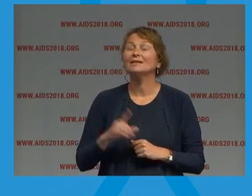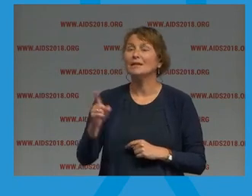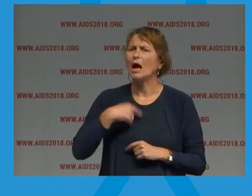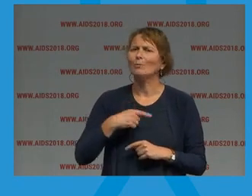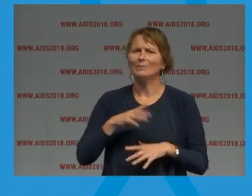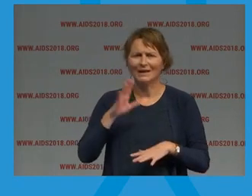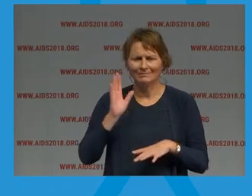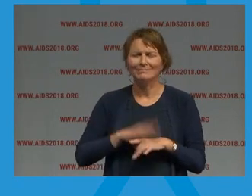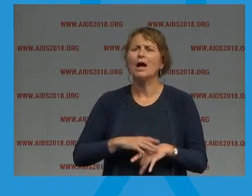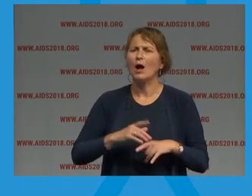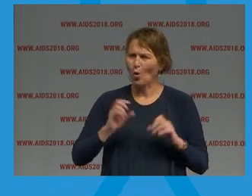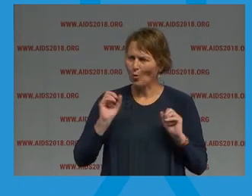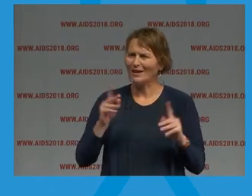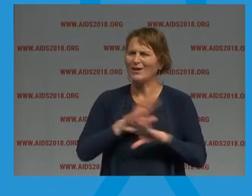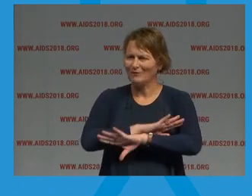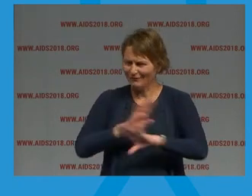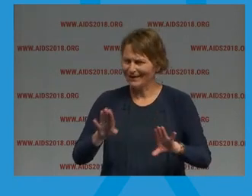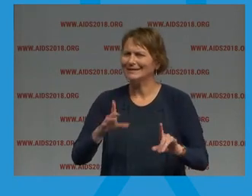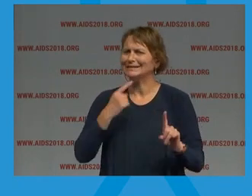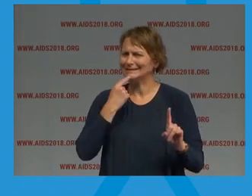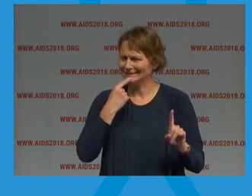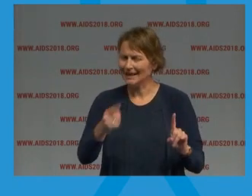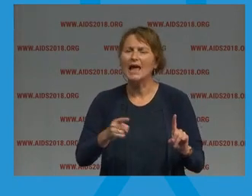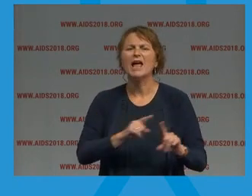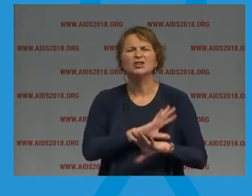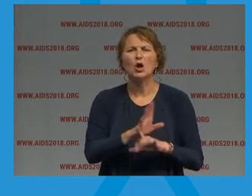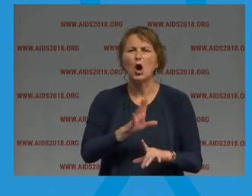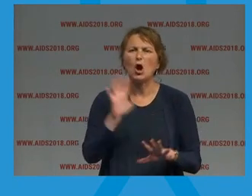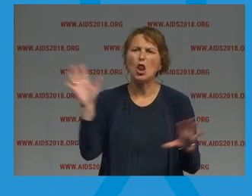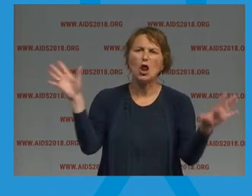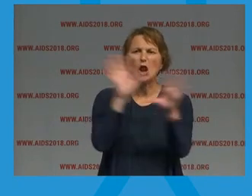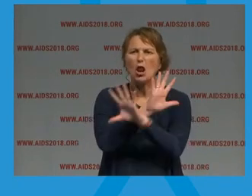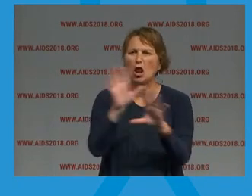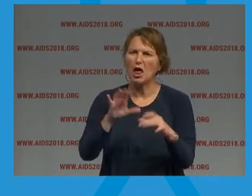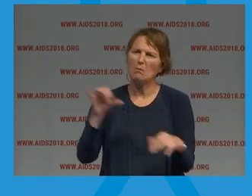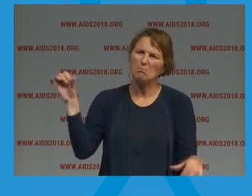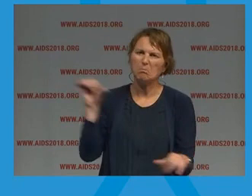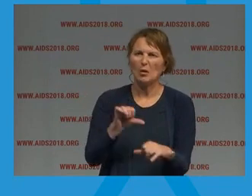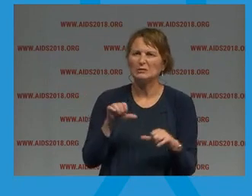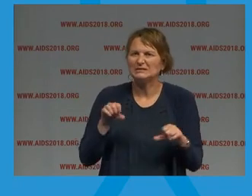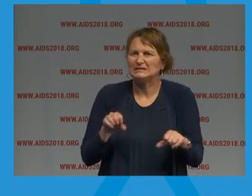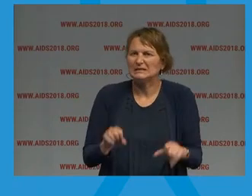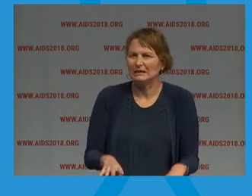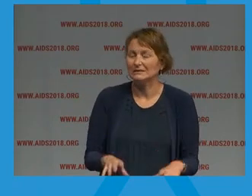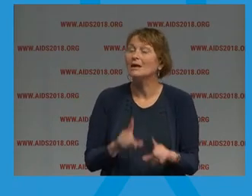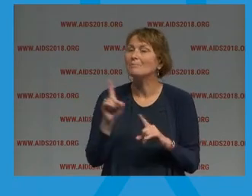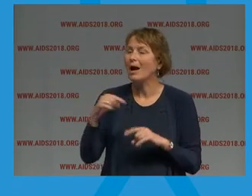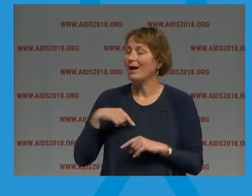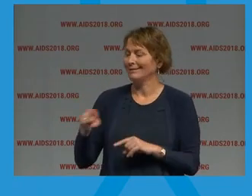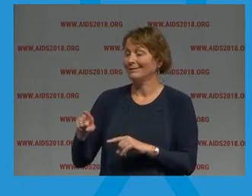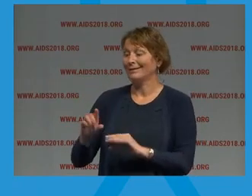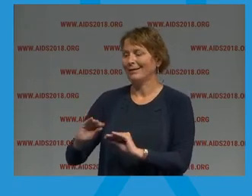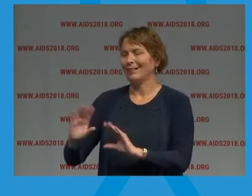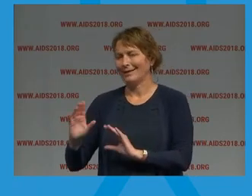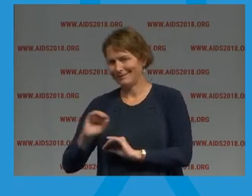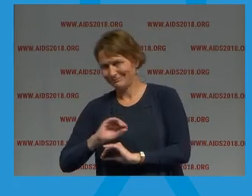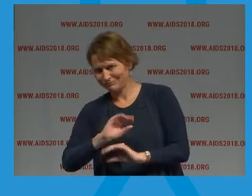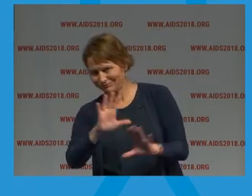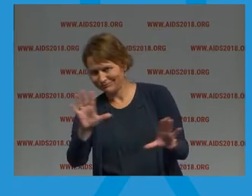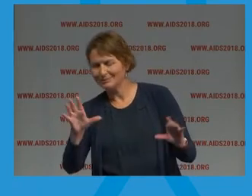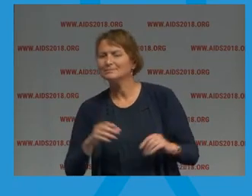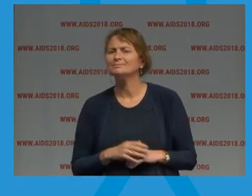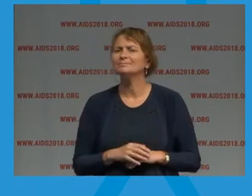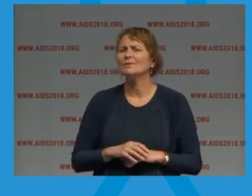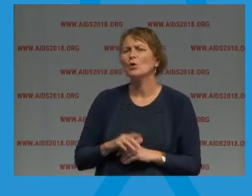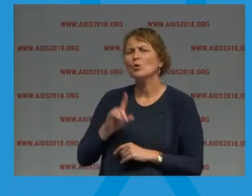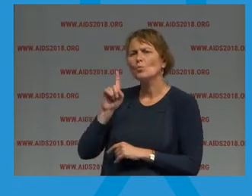and Prudence clearly sent us a signal, I have a question for both Nono and Patrick.